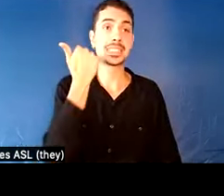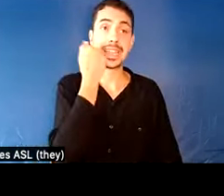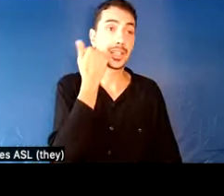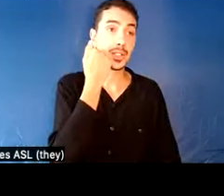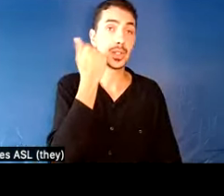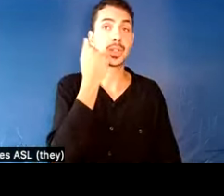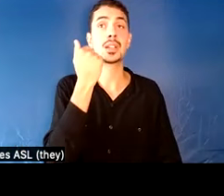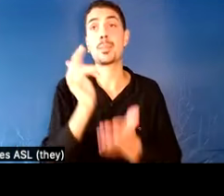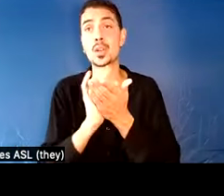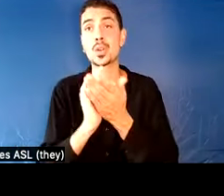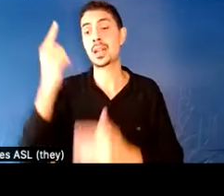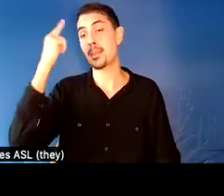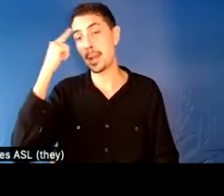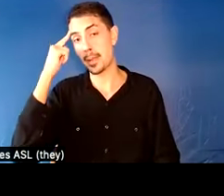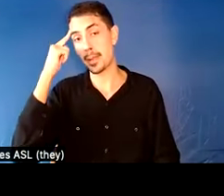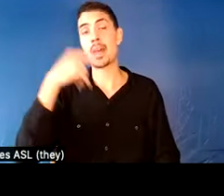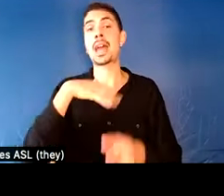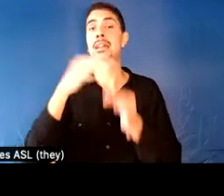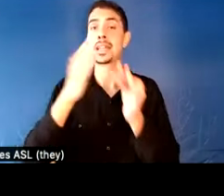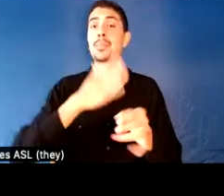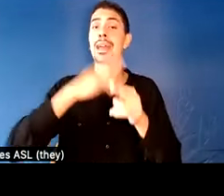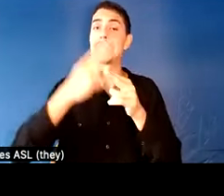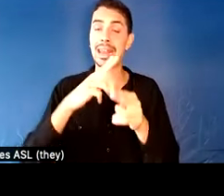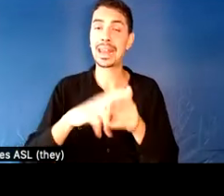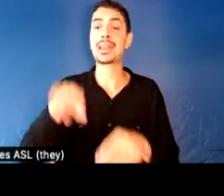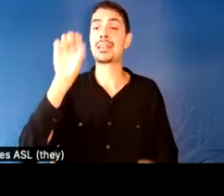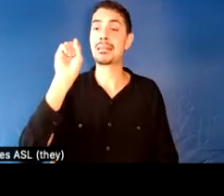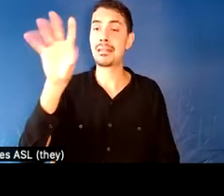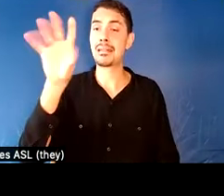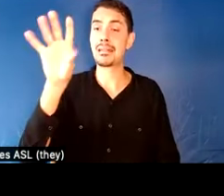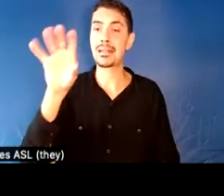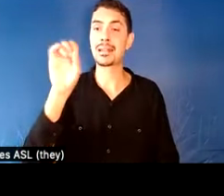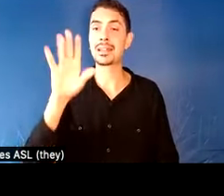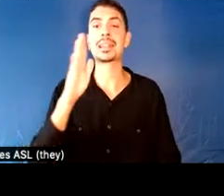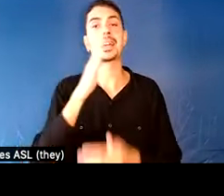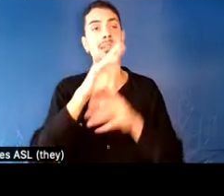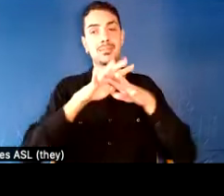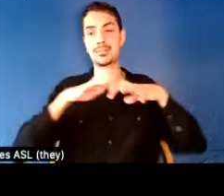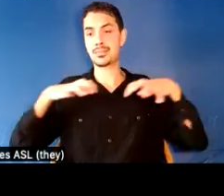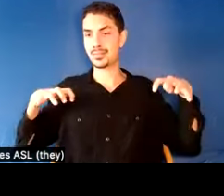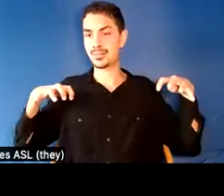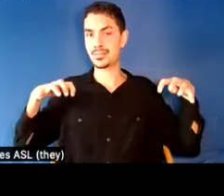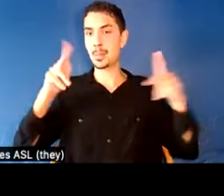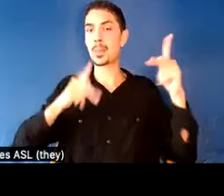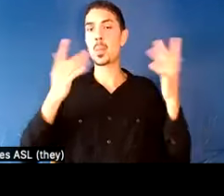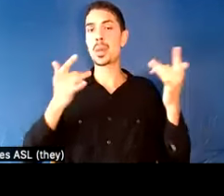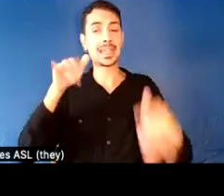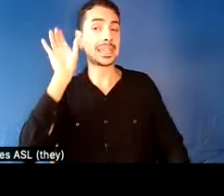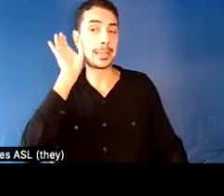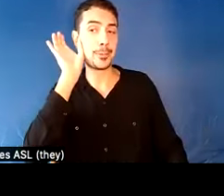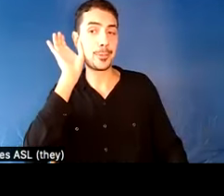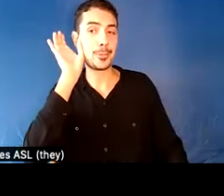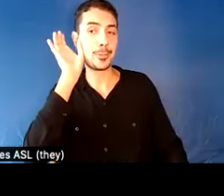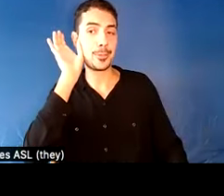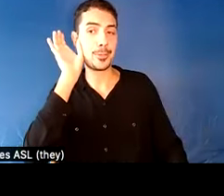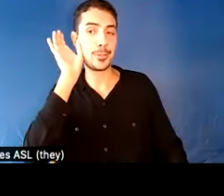And you have to tell who you are at that place, and other people can hear you. And then they could hear you, and who